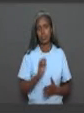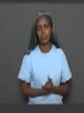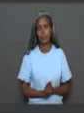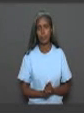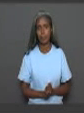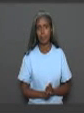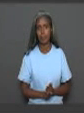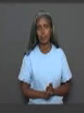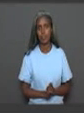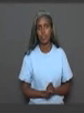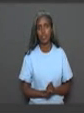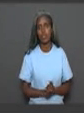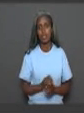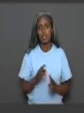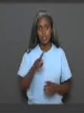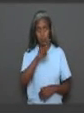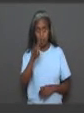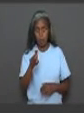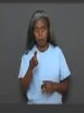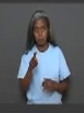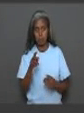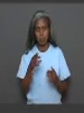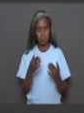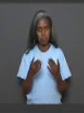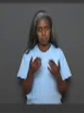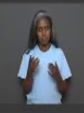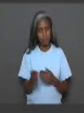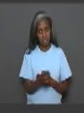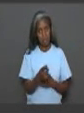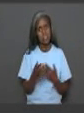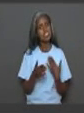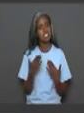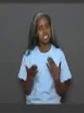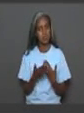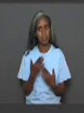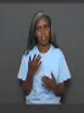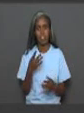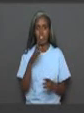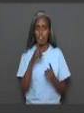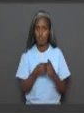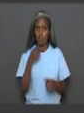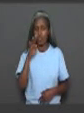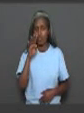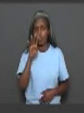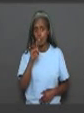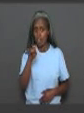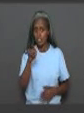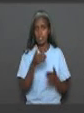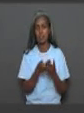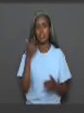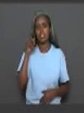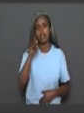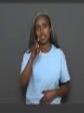x. The problem has become simple. For x minus